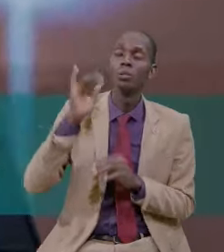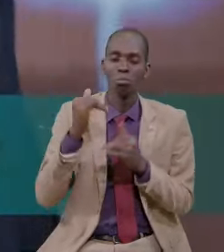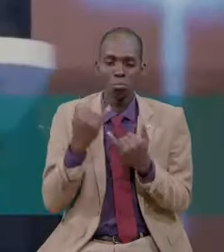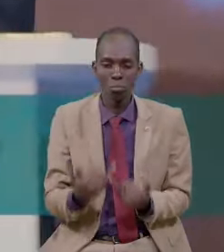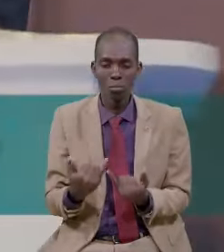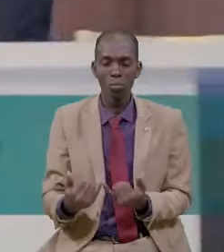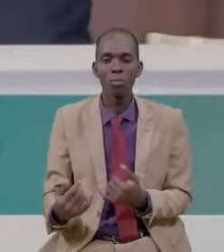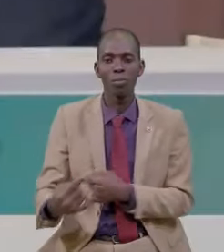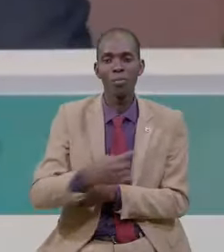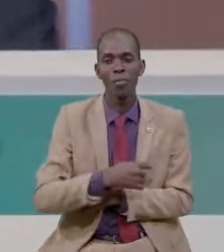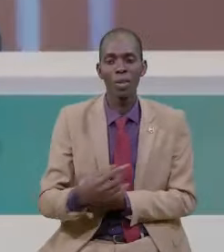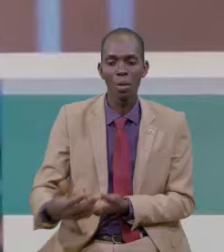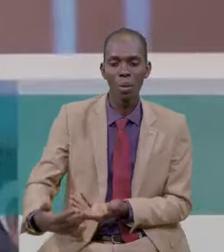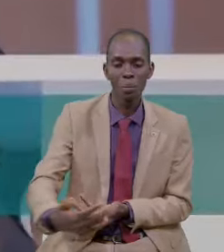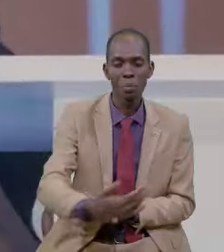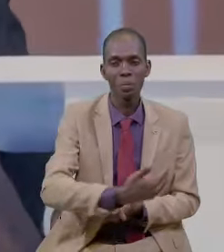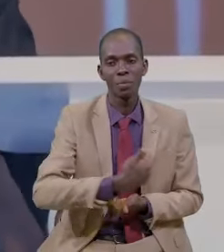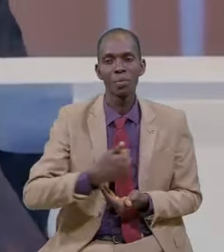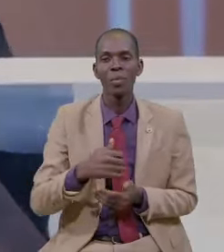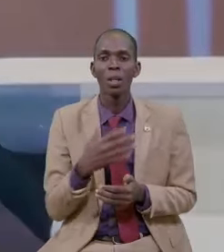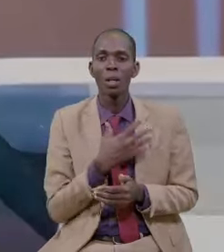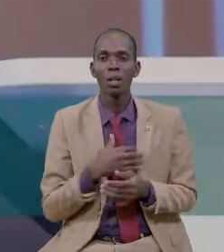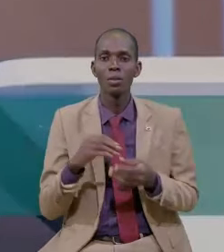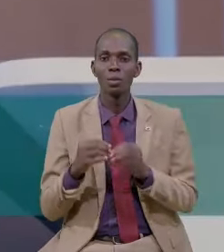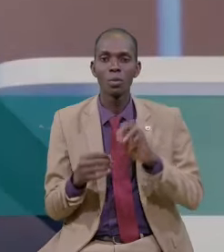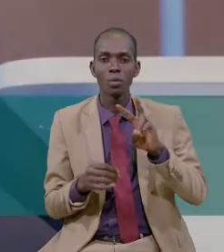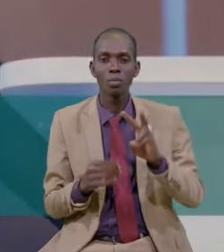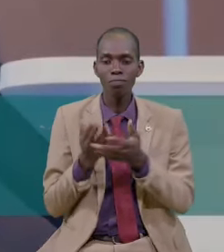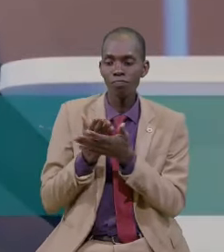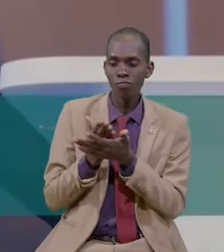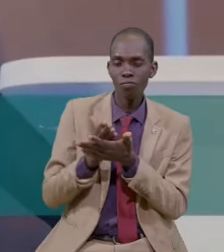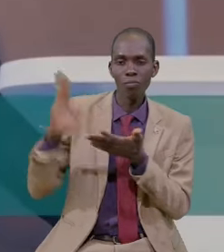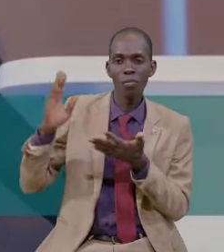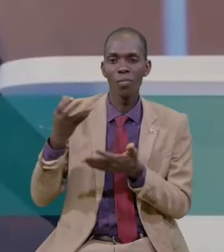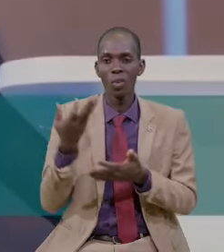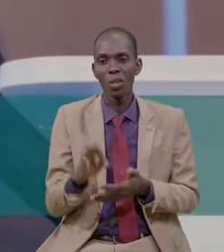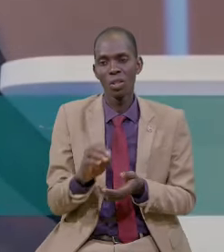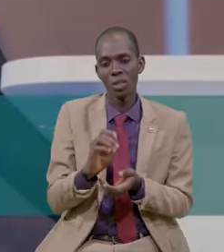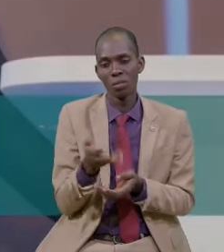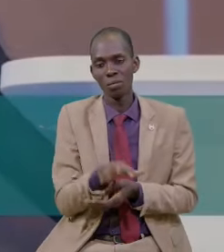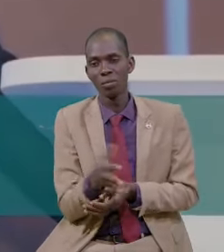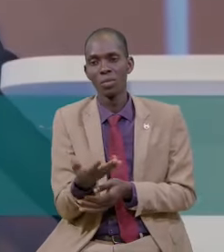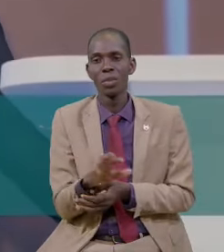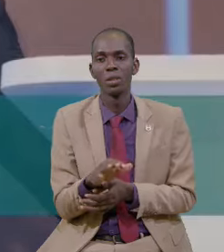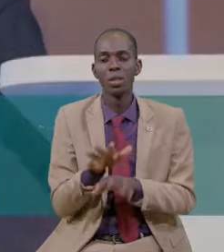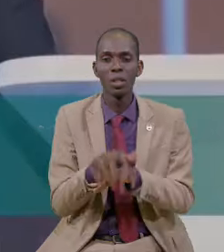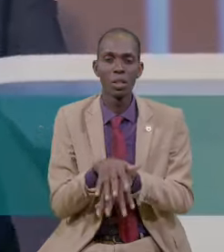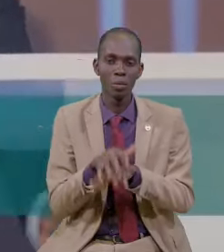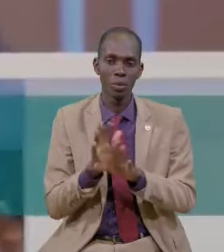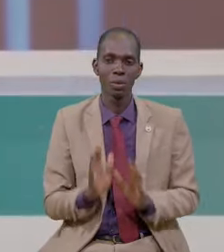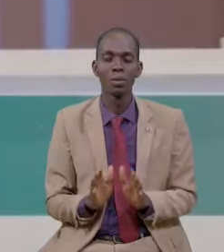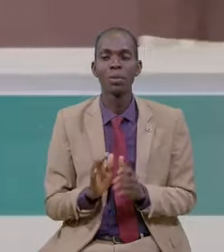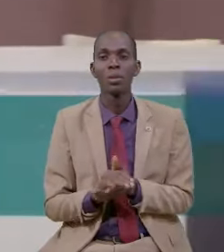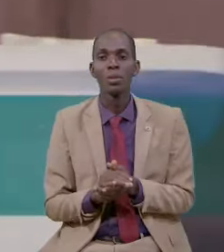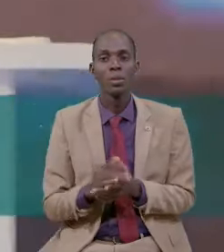two, rejection of perverted hypocrites. There